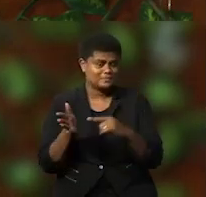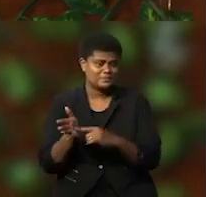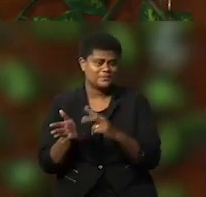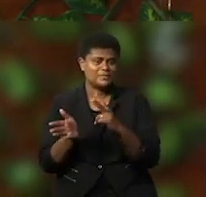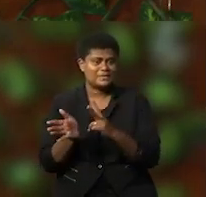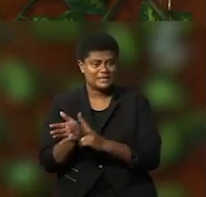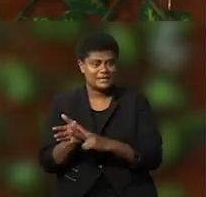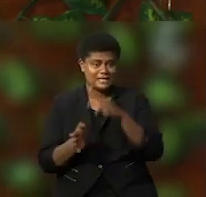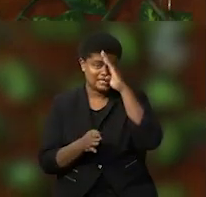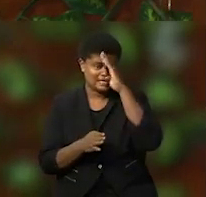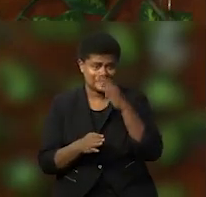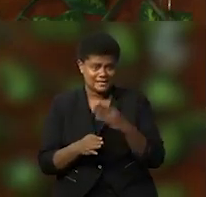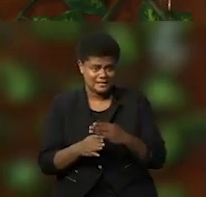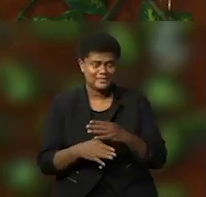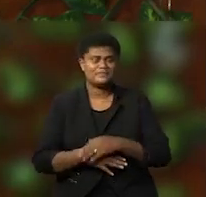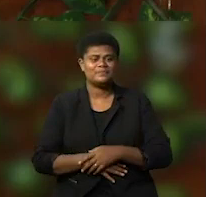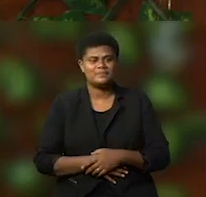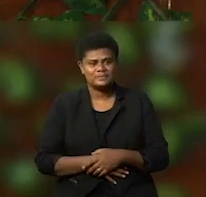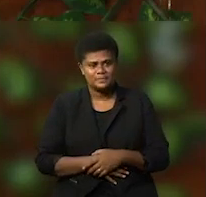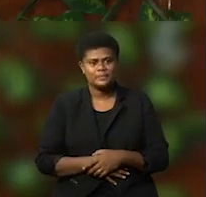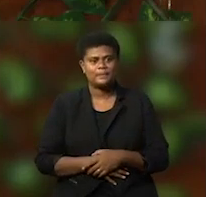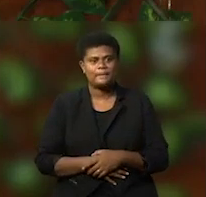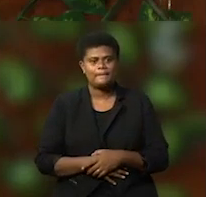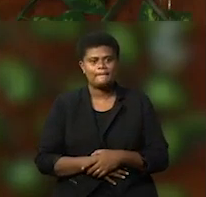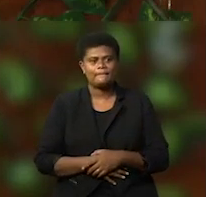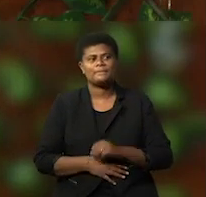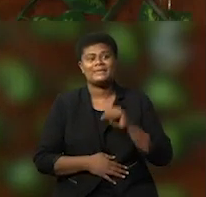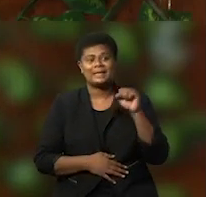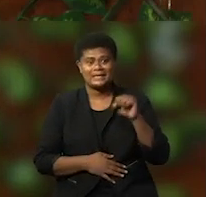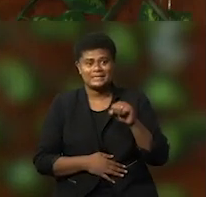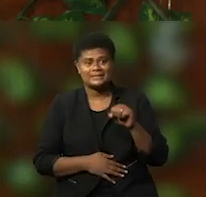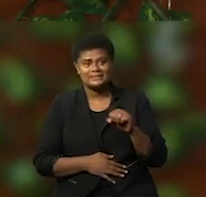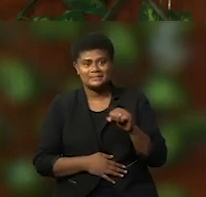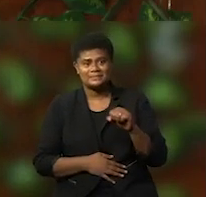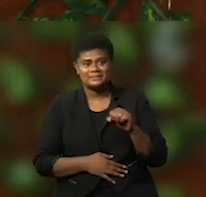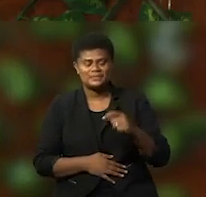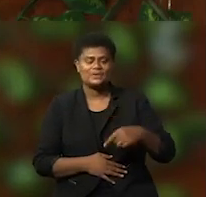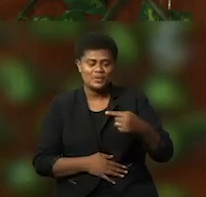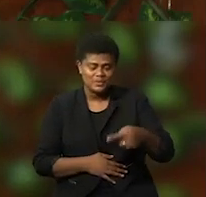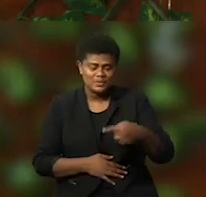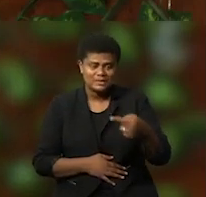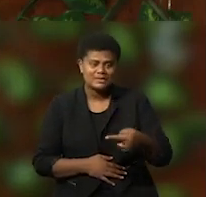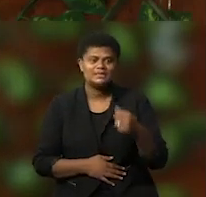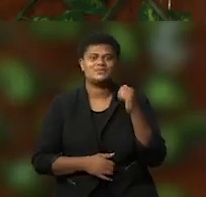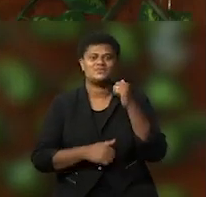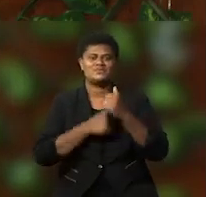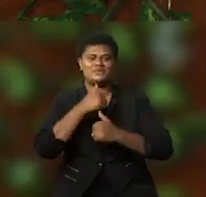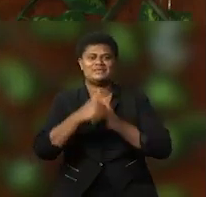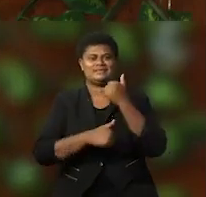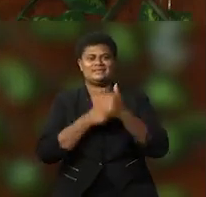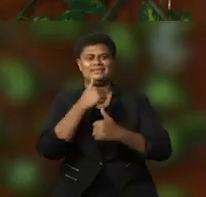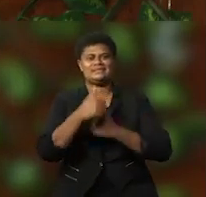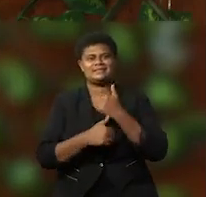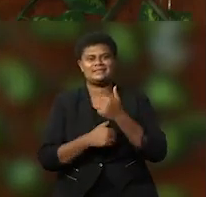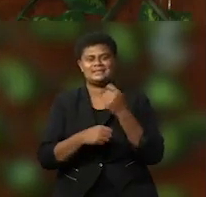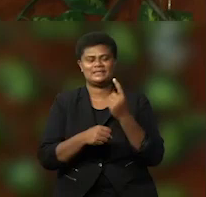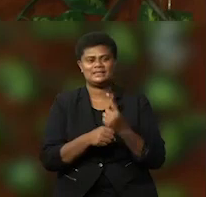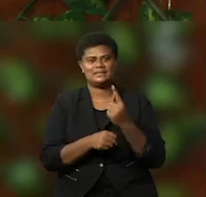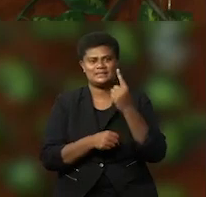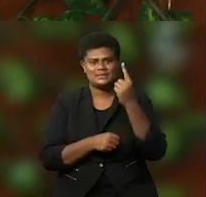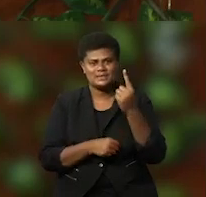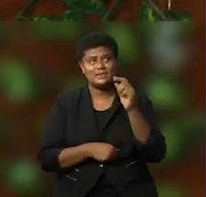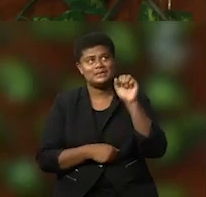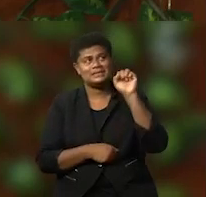share for the past 11 Sabbaths. And yes, again, we continue to praise God and his